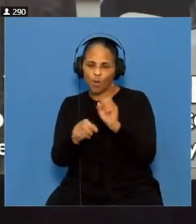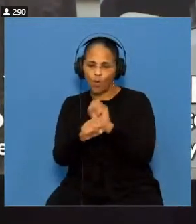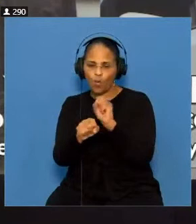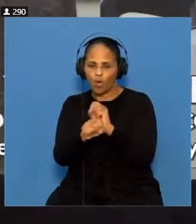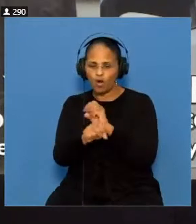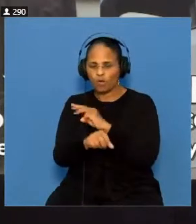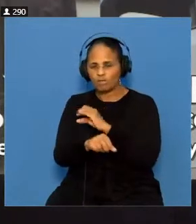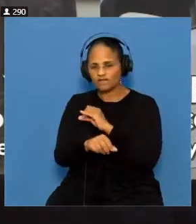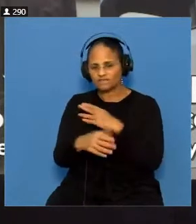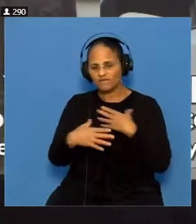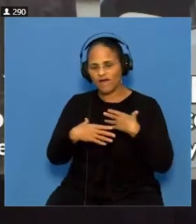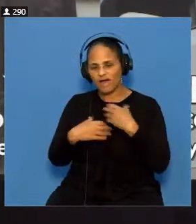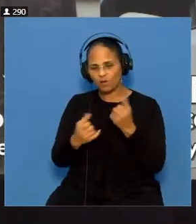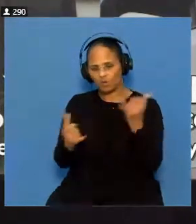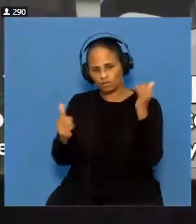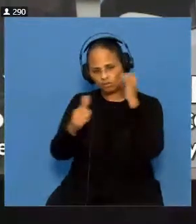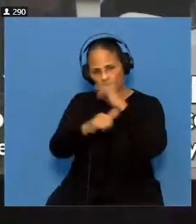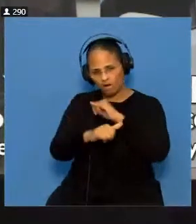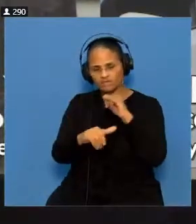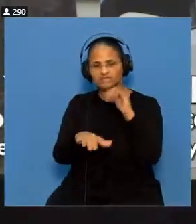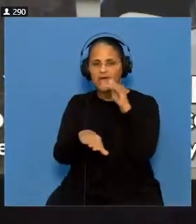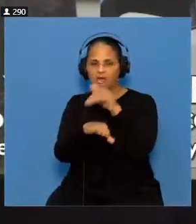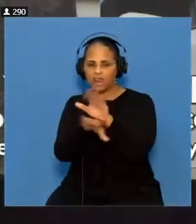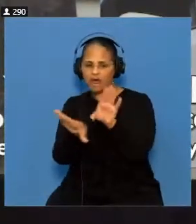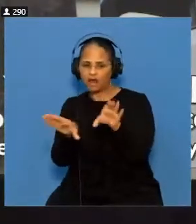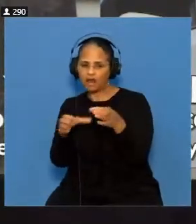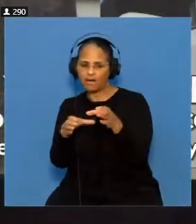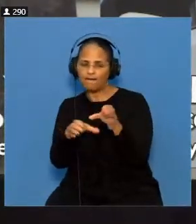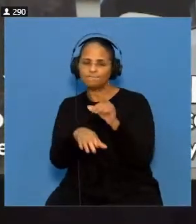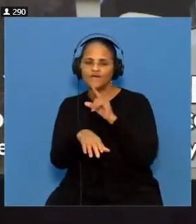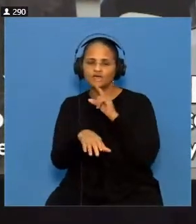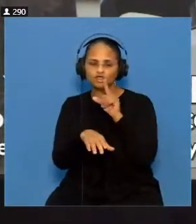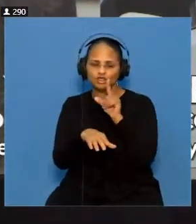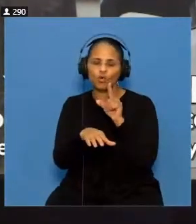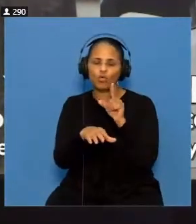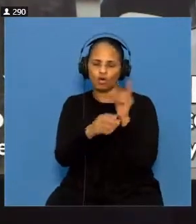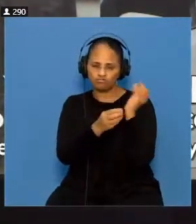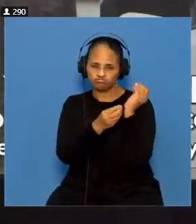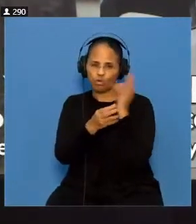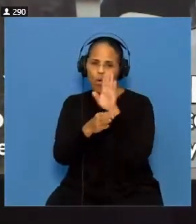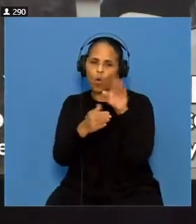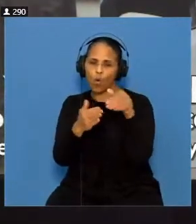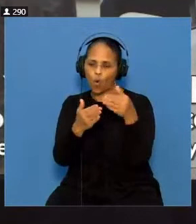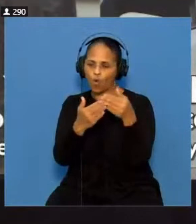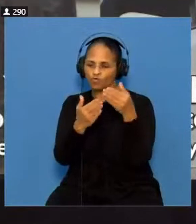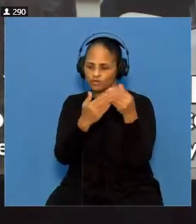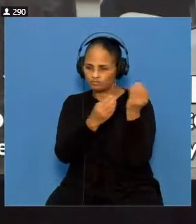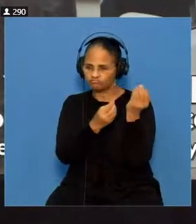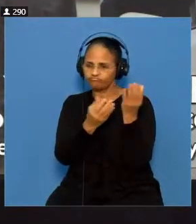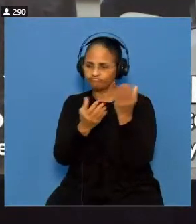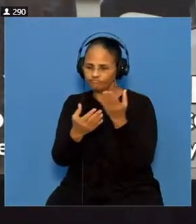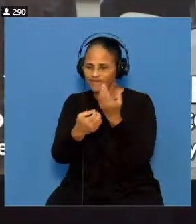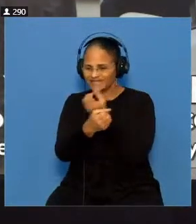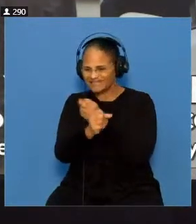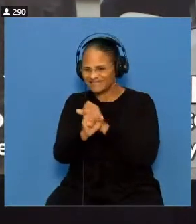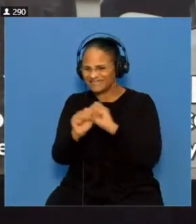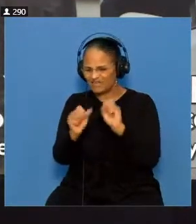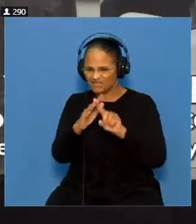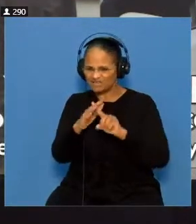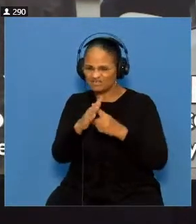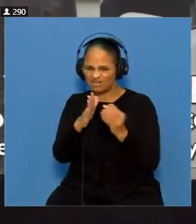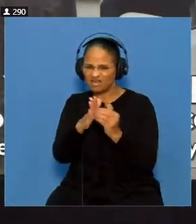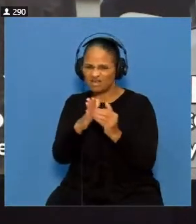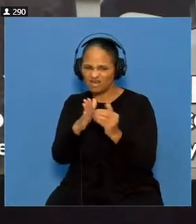Health in regards to bars and nightclubs, making sure that they are up to date on the regulations which are necessary in order to make sure they're safely reopening. And